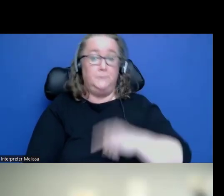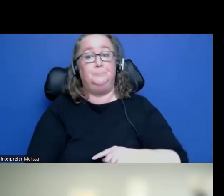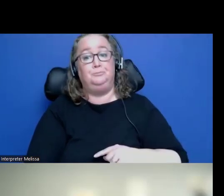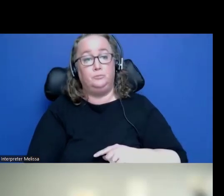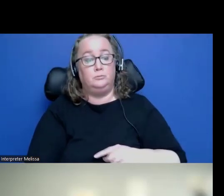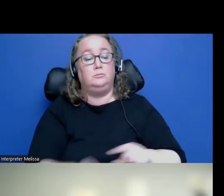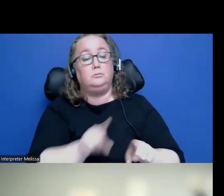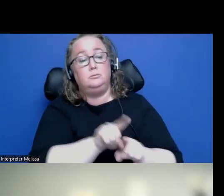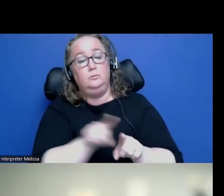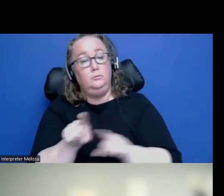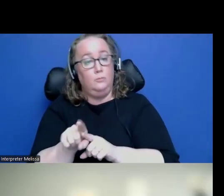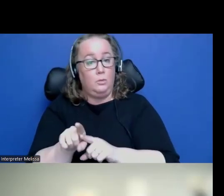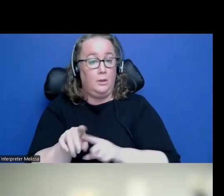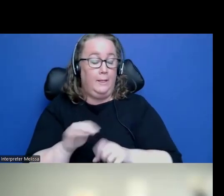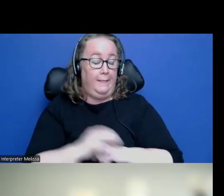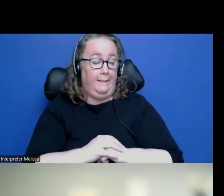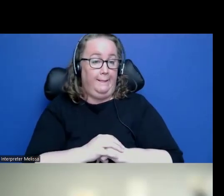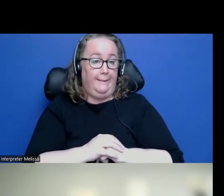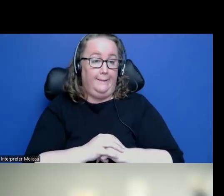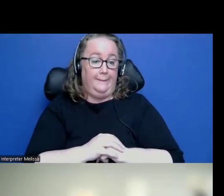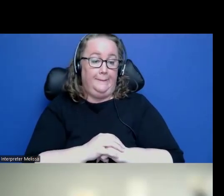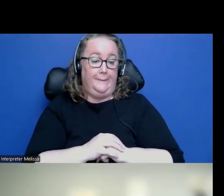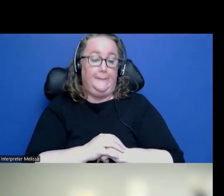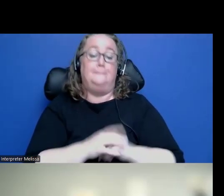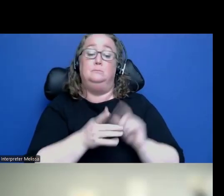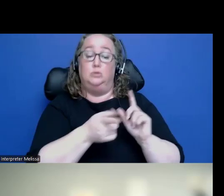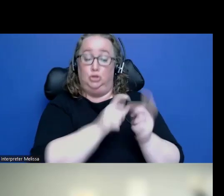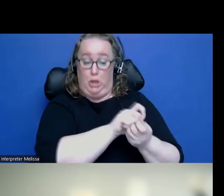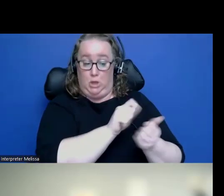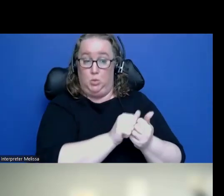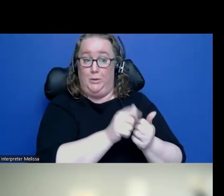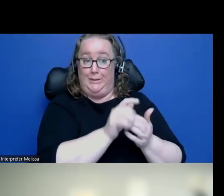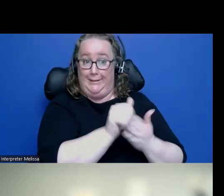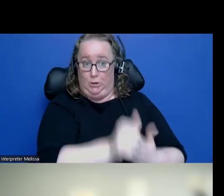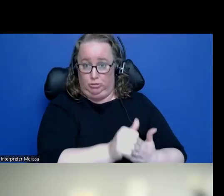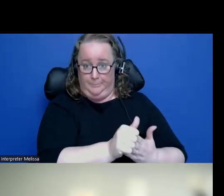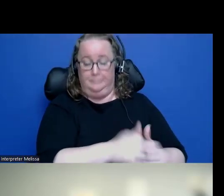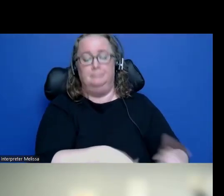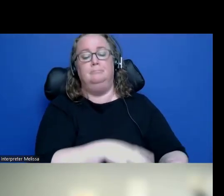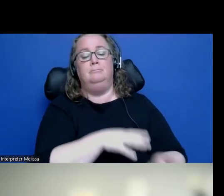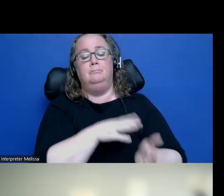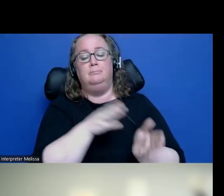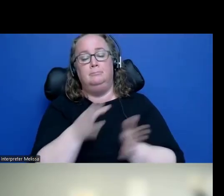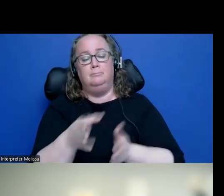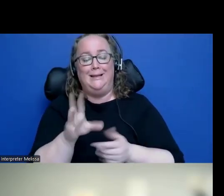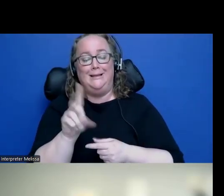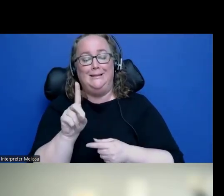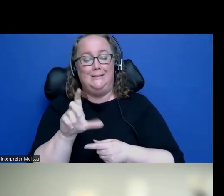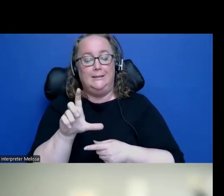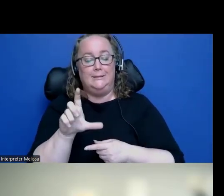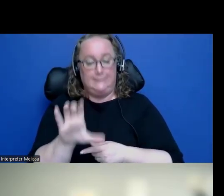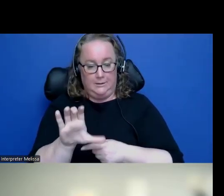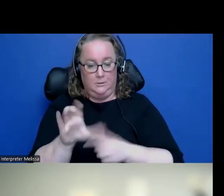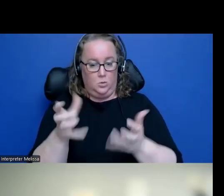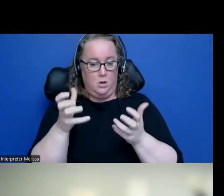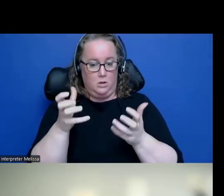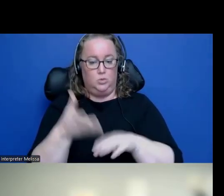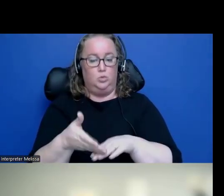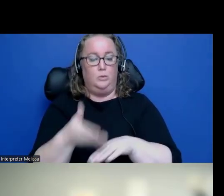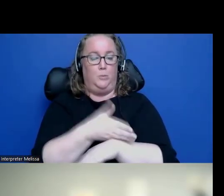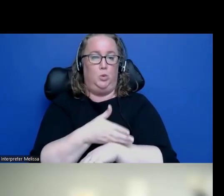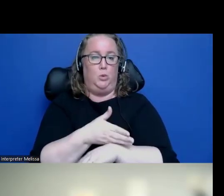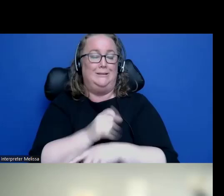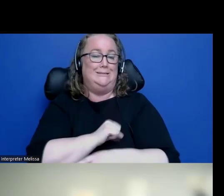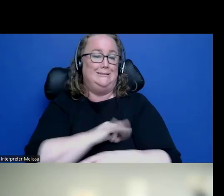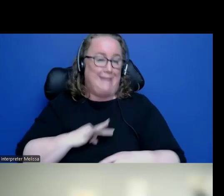addition to the change in leadership, DLC emphasized the need to improve staff